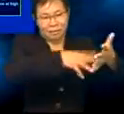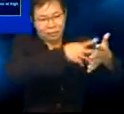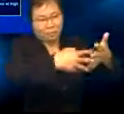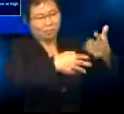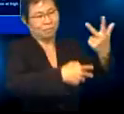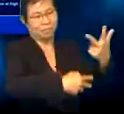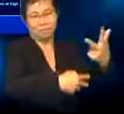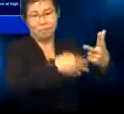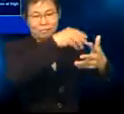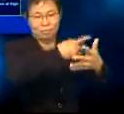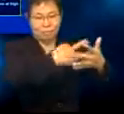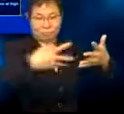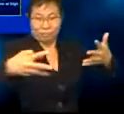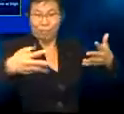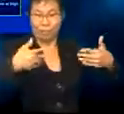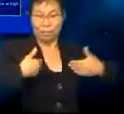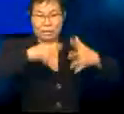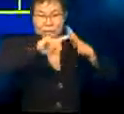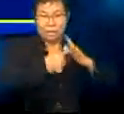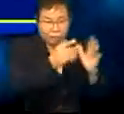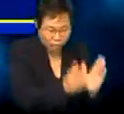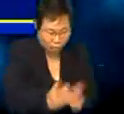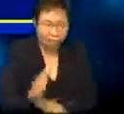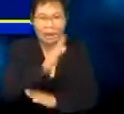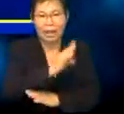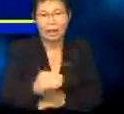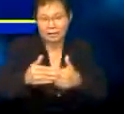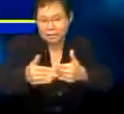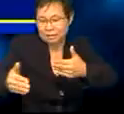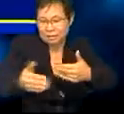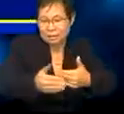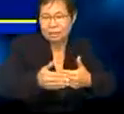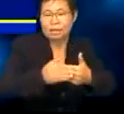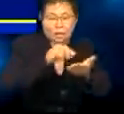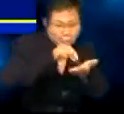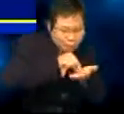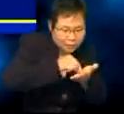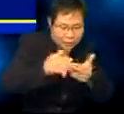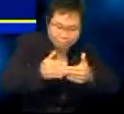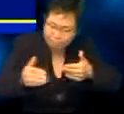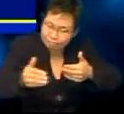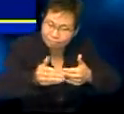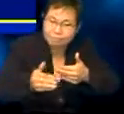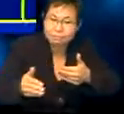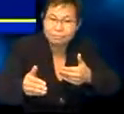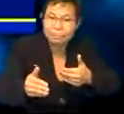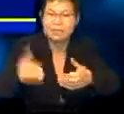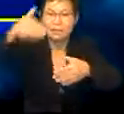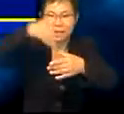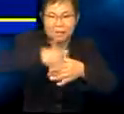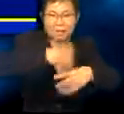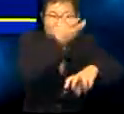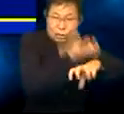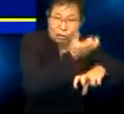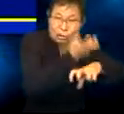table. We start with the arrangements and distances between particles.